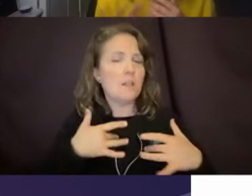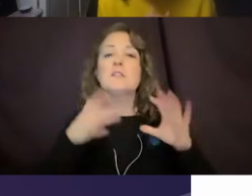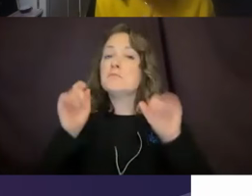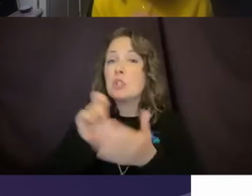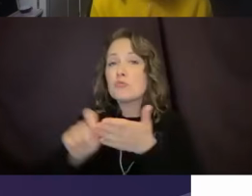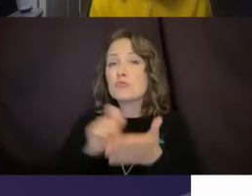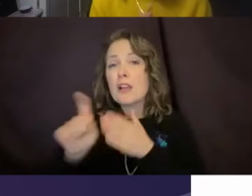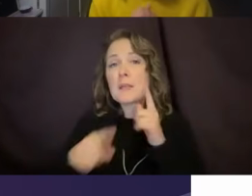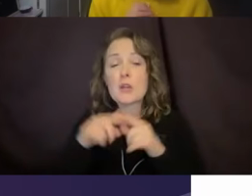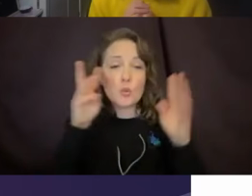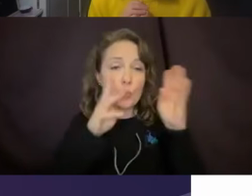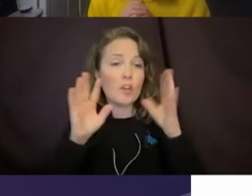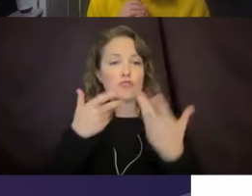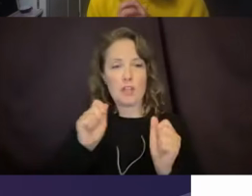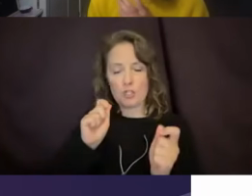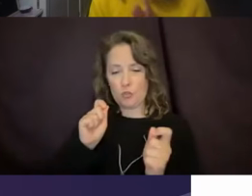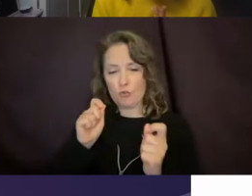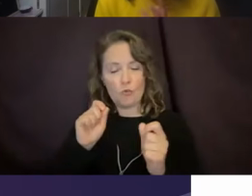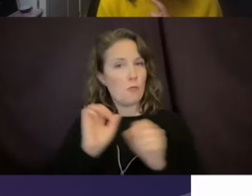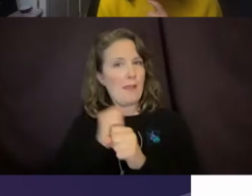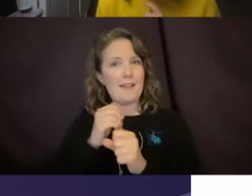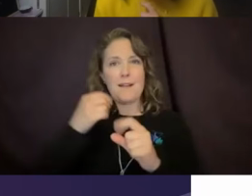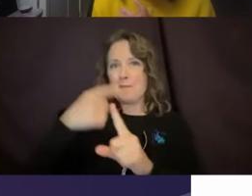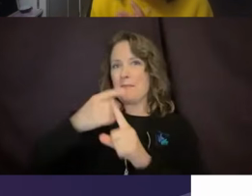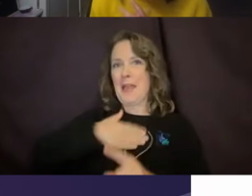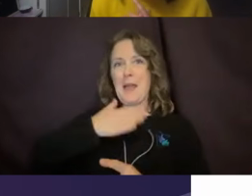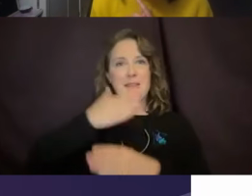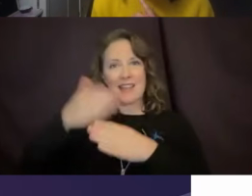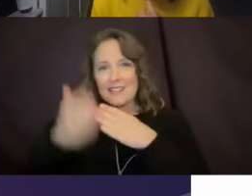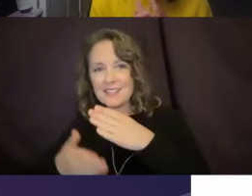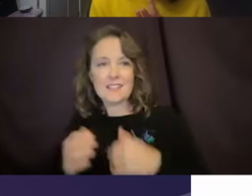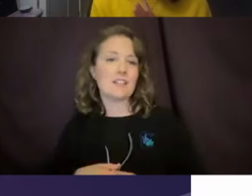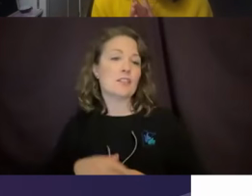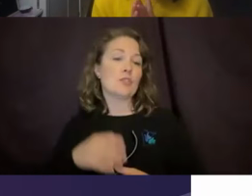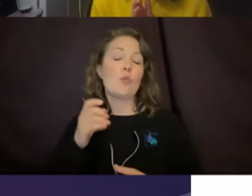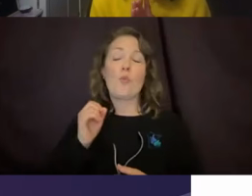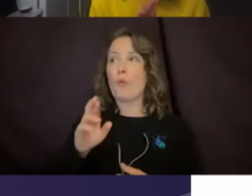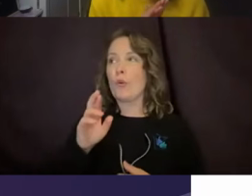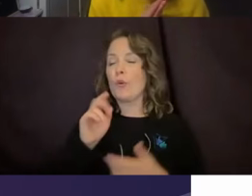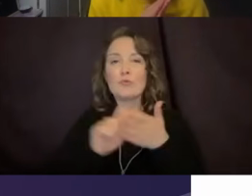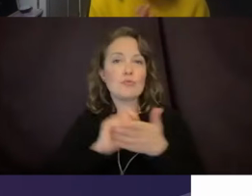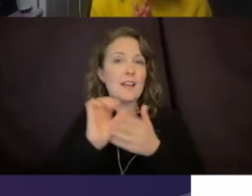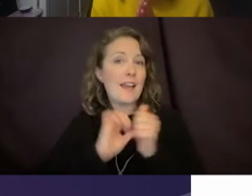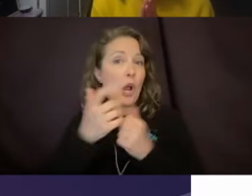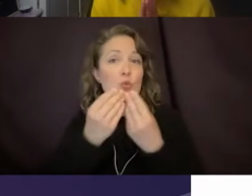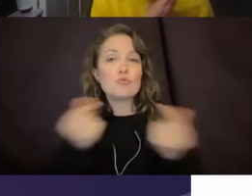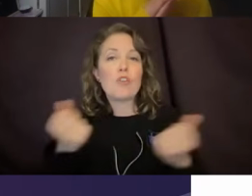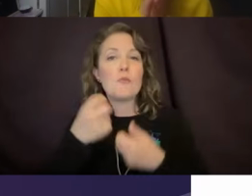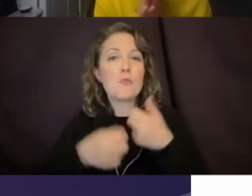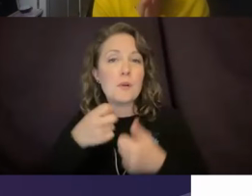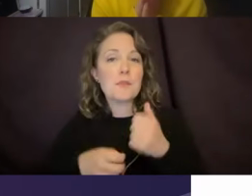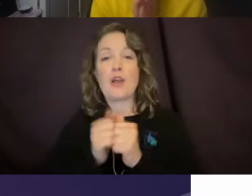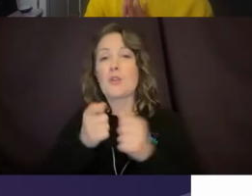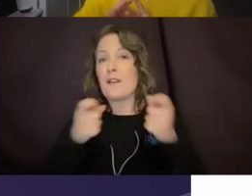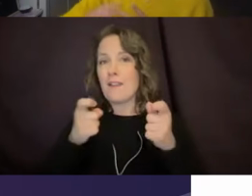to make the ending positive, or write about how you solve a problem, relax, or start feeling better, or handle your worry. So those are